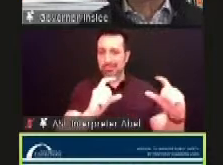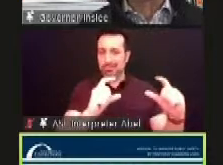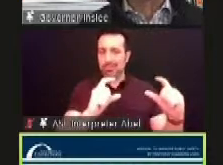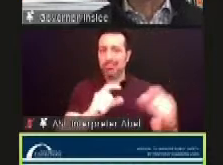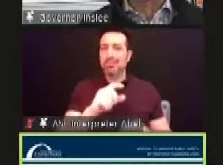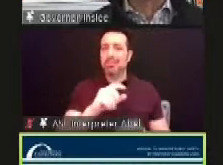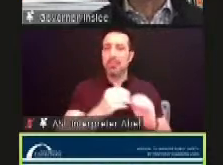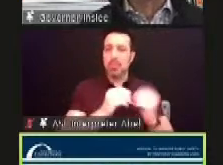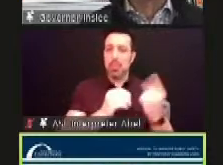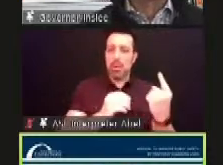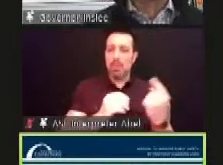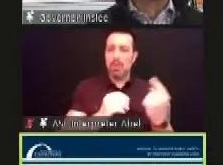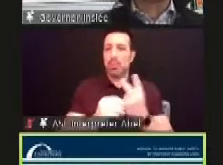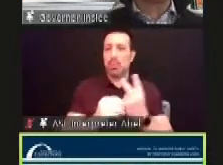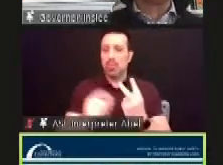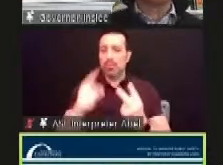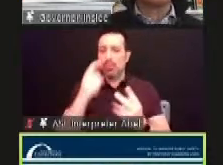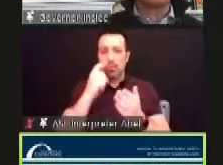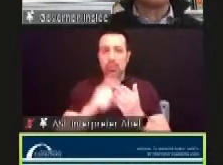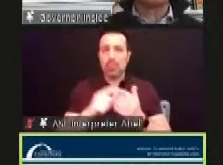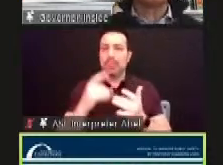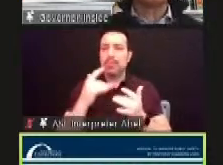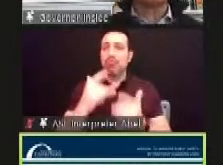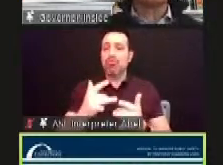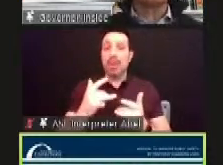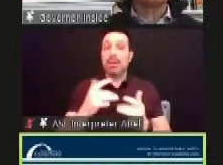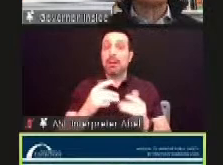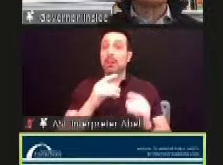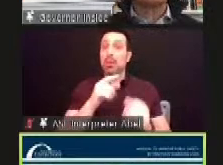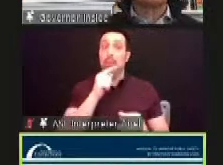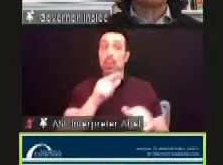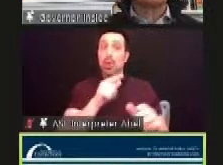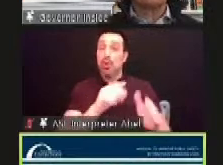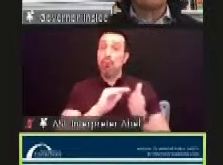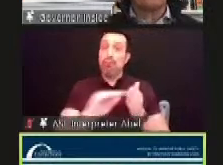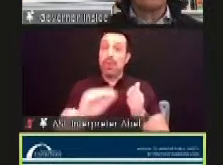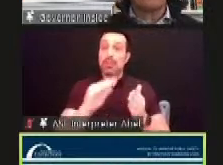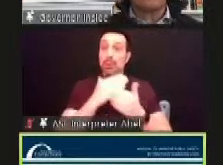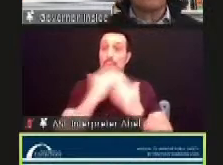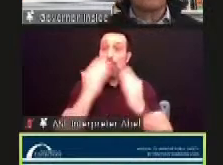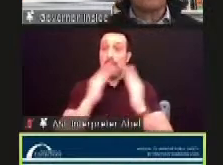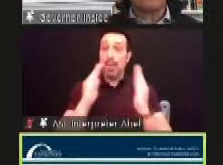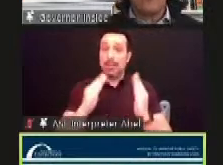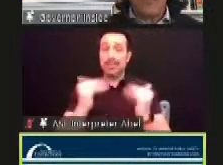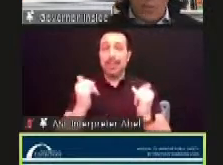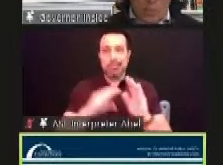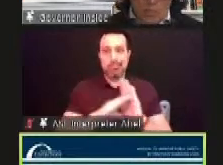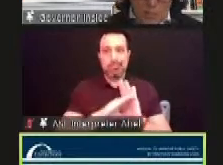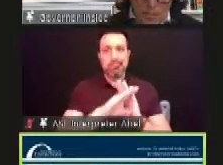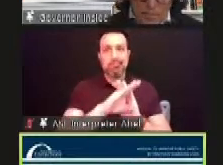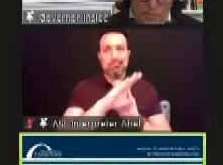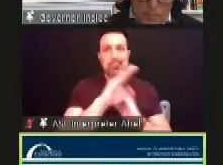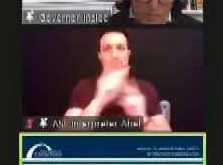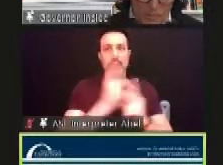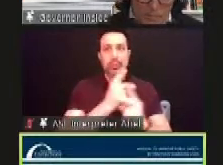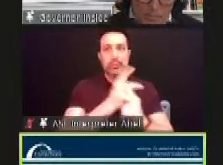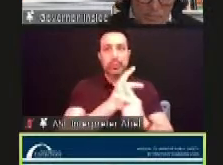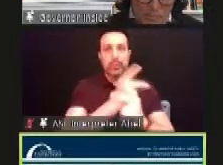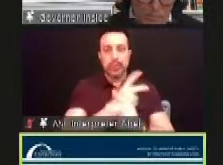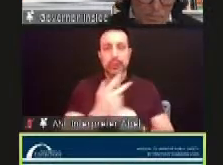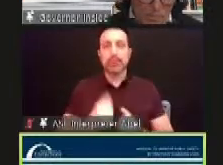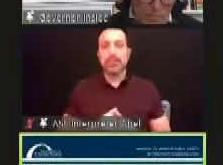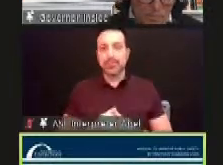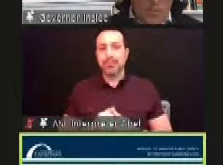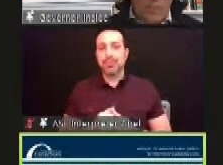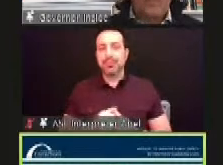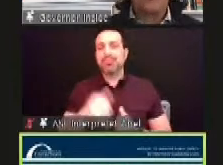figures 1 and 2, you'll see the trend in individuals that are releasing homeless is on the uprise. And it is kind of